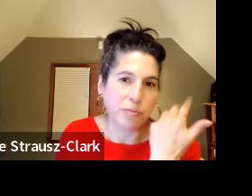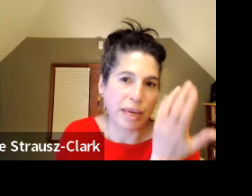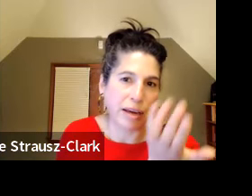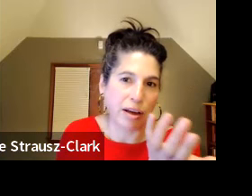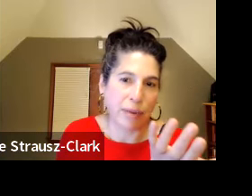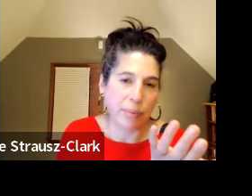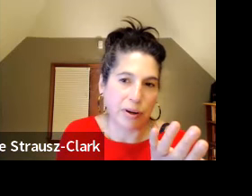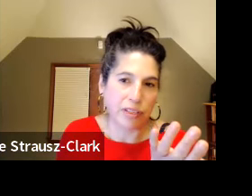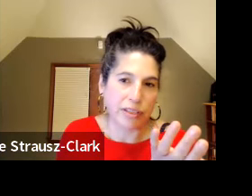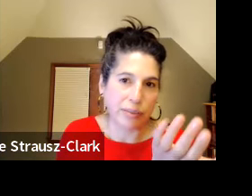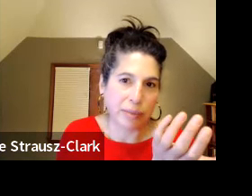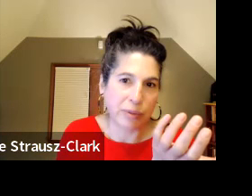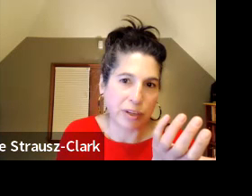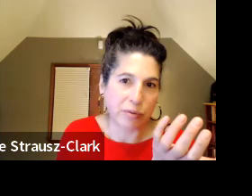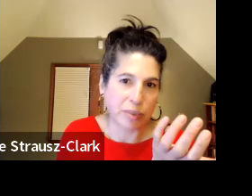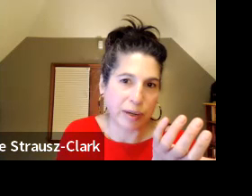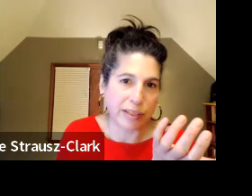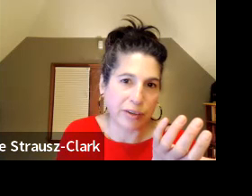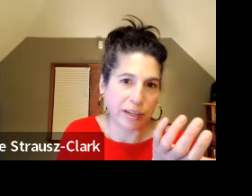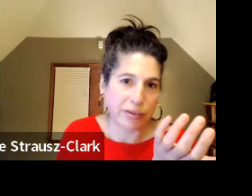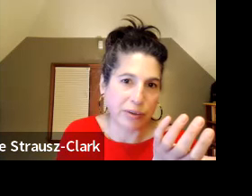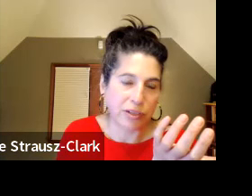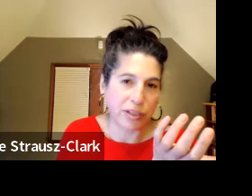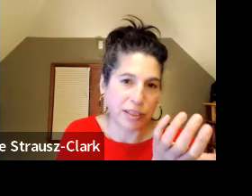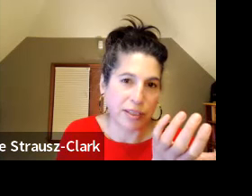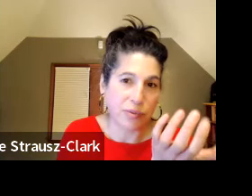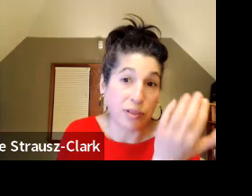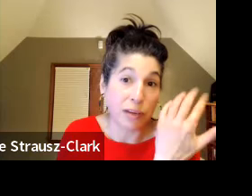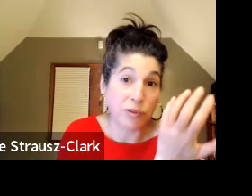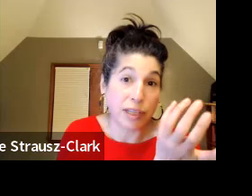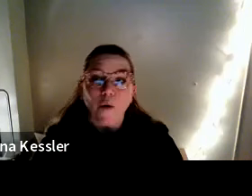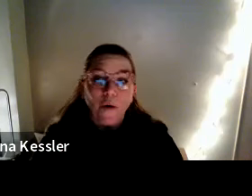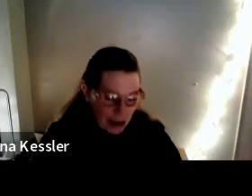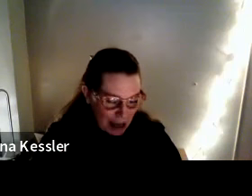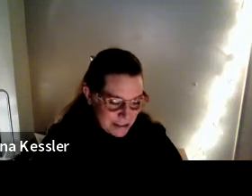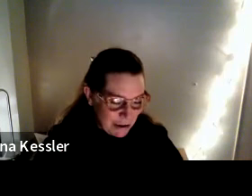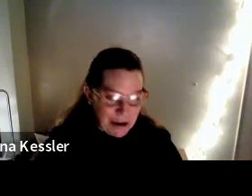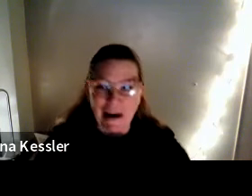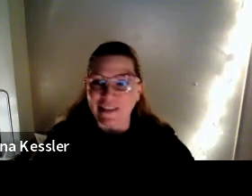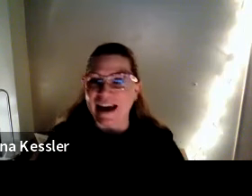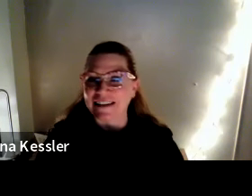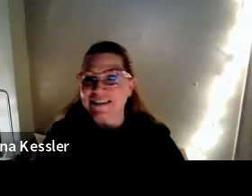So making comment, but our steering committee members aren't responding or answering questions at this one. Okay.